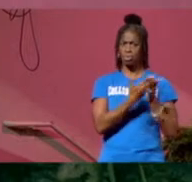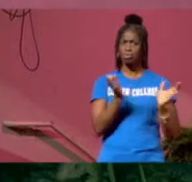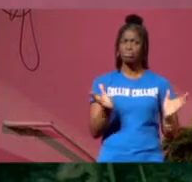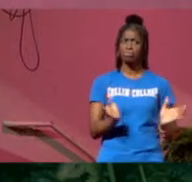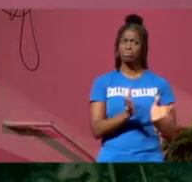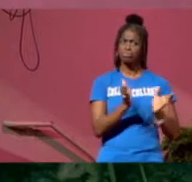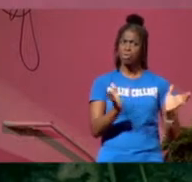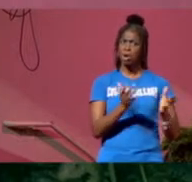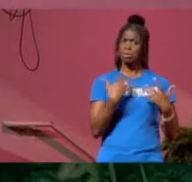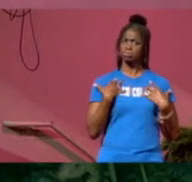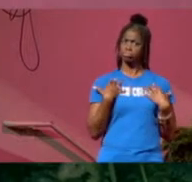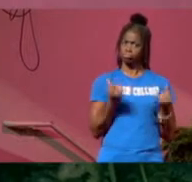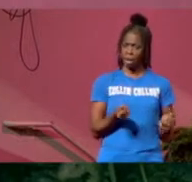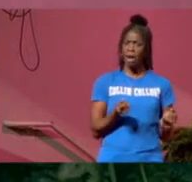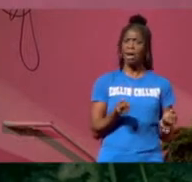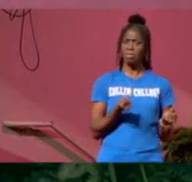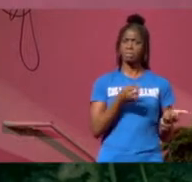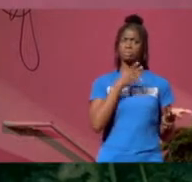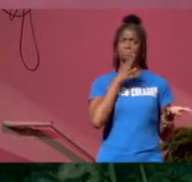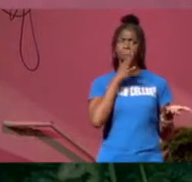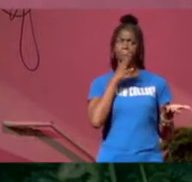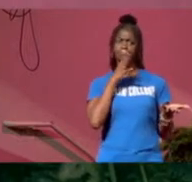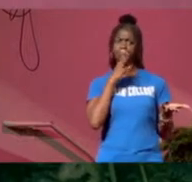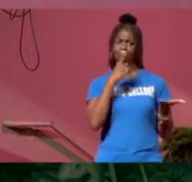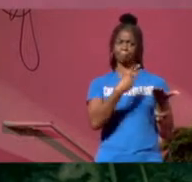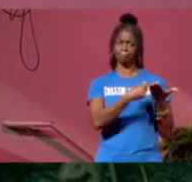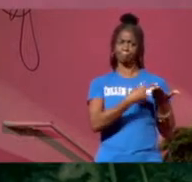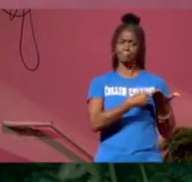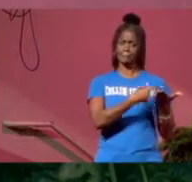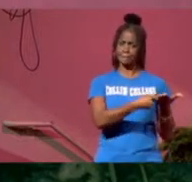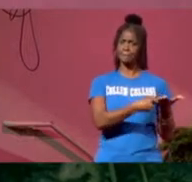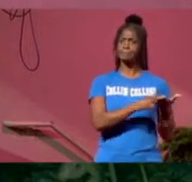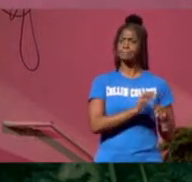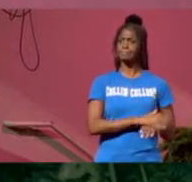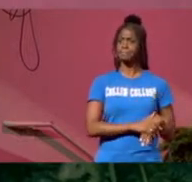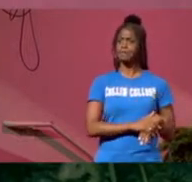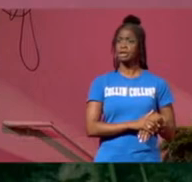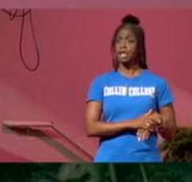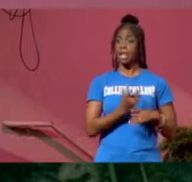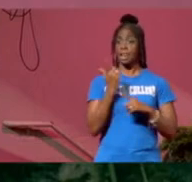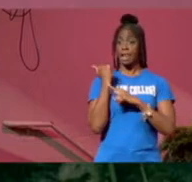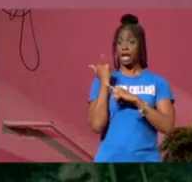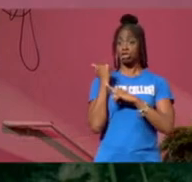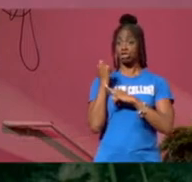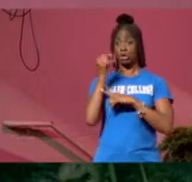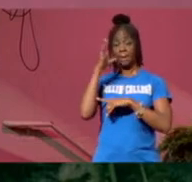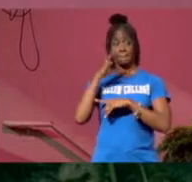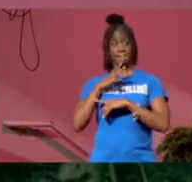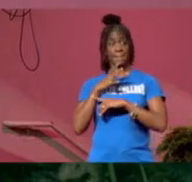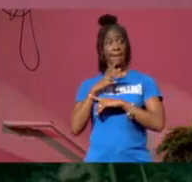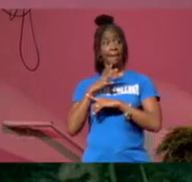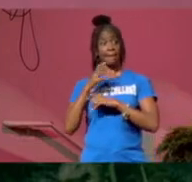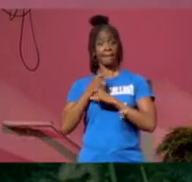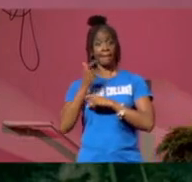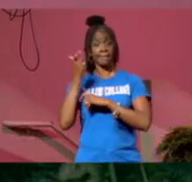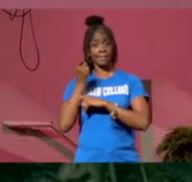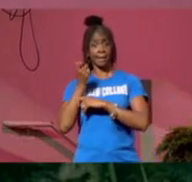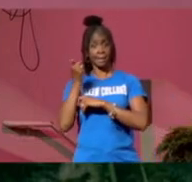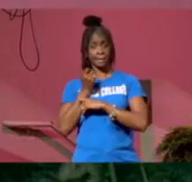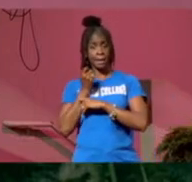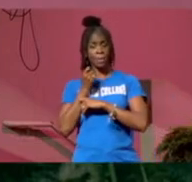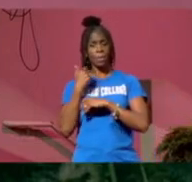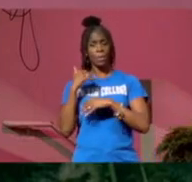talk about their daughter Carmen, a member of our church who received a scholarship last year, who disappeared after being groomed by